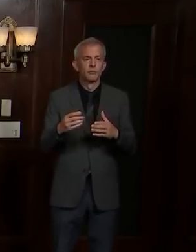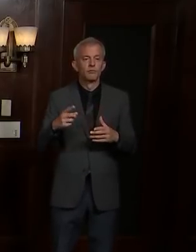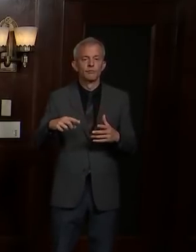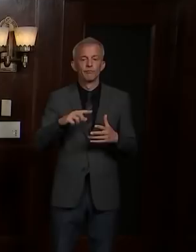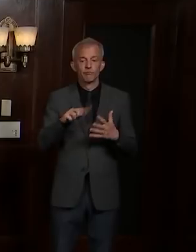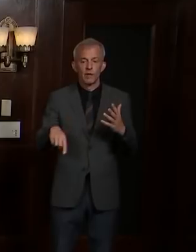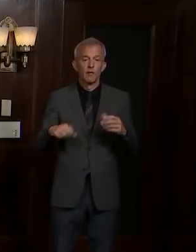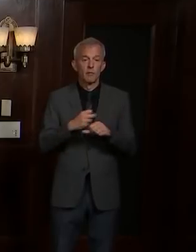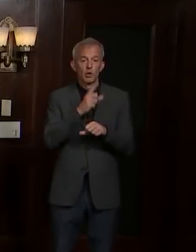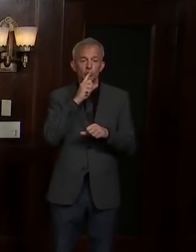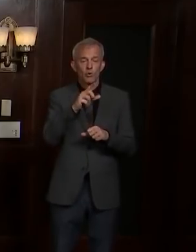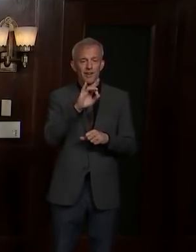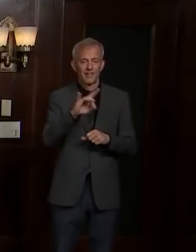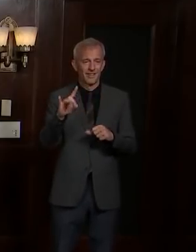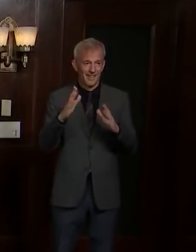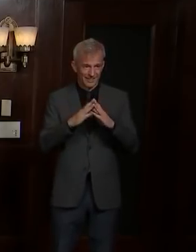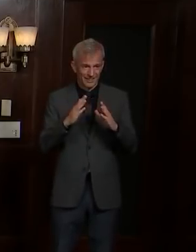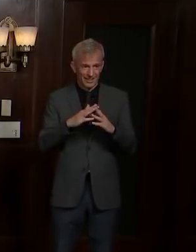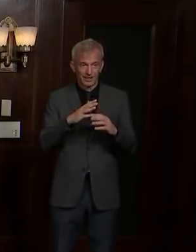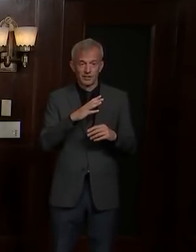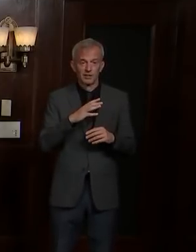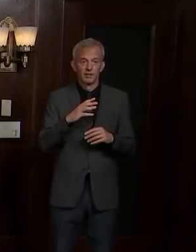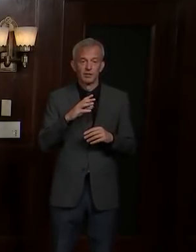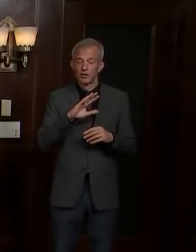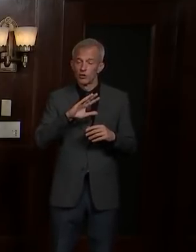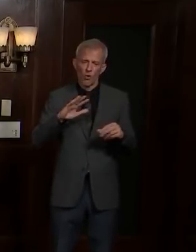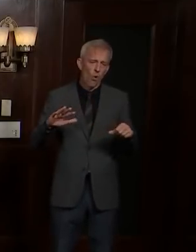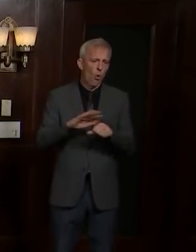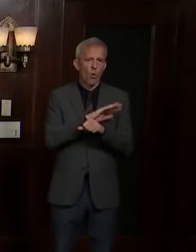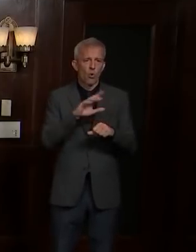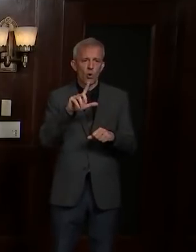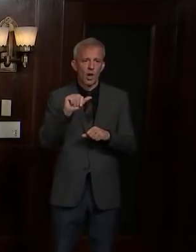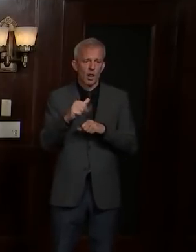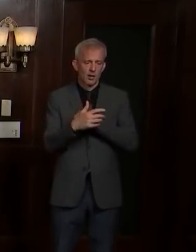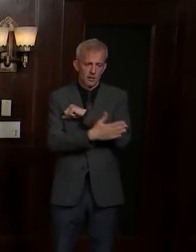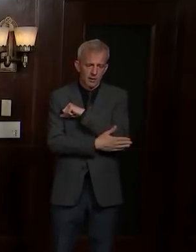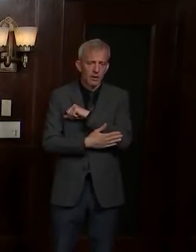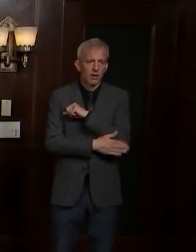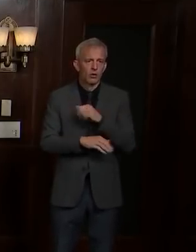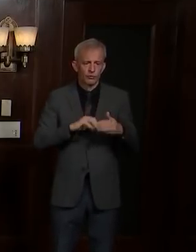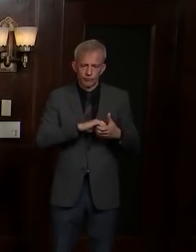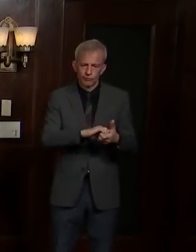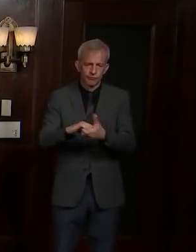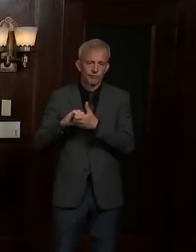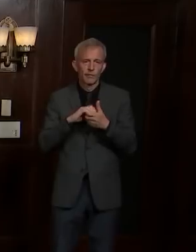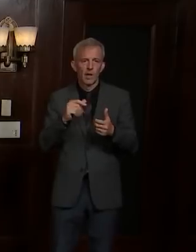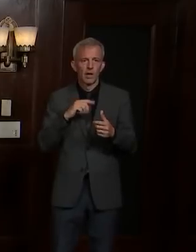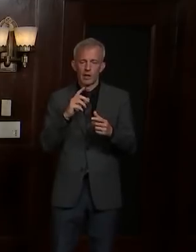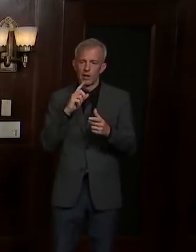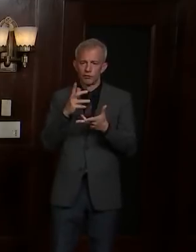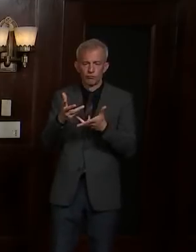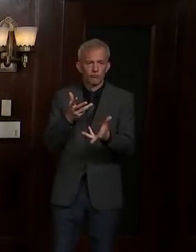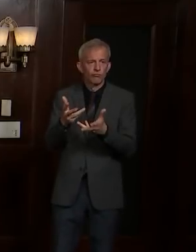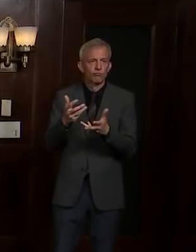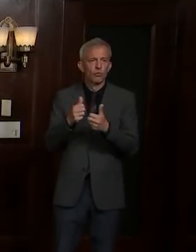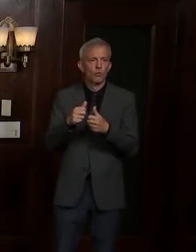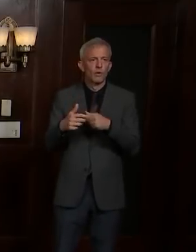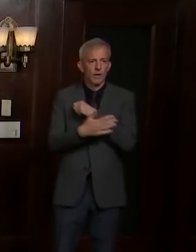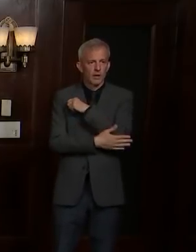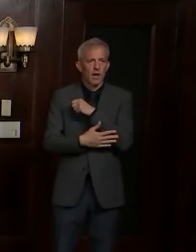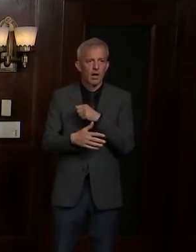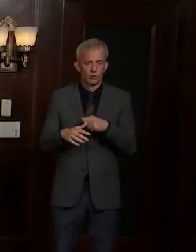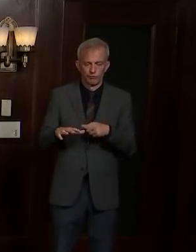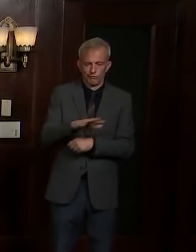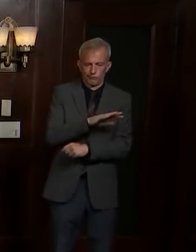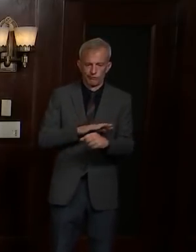and unincorporated areas of LA County are all together and conversing with the counties around us, really part of a 19 million